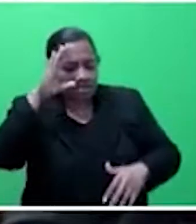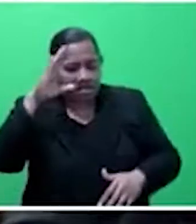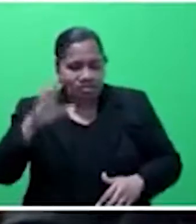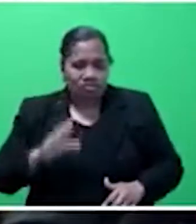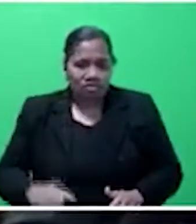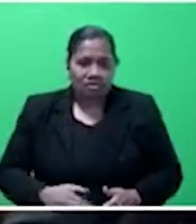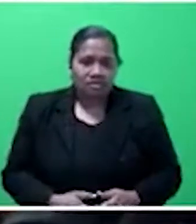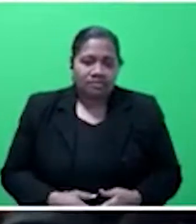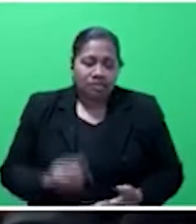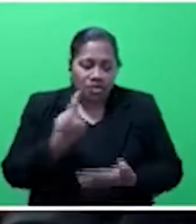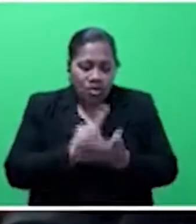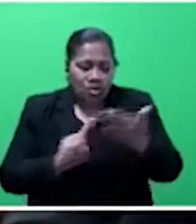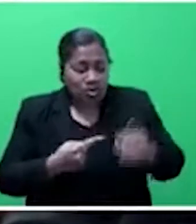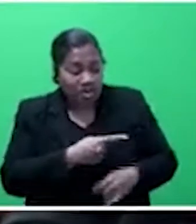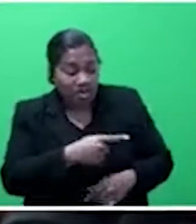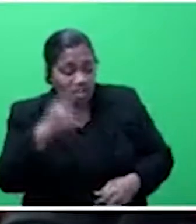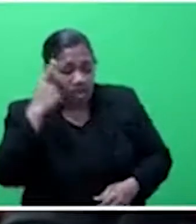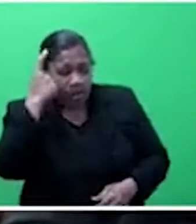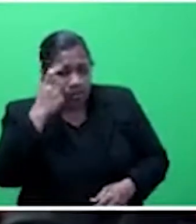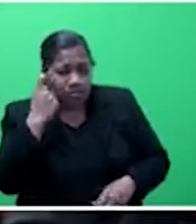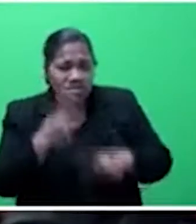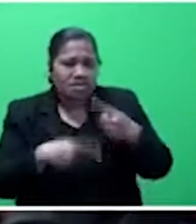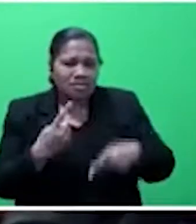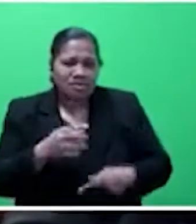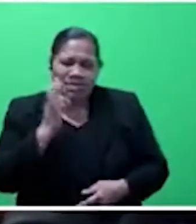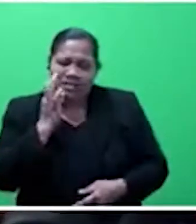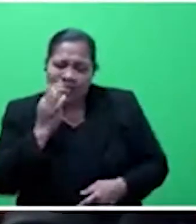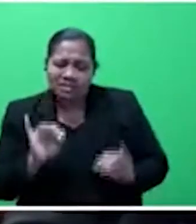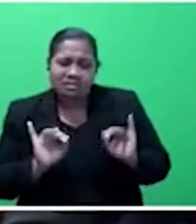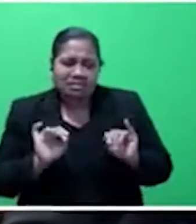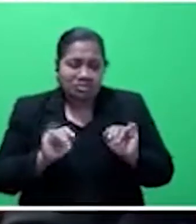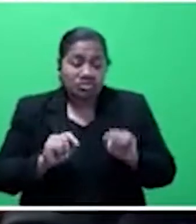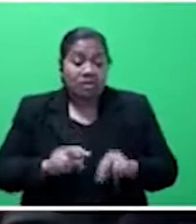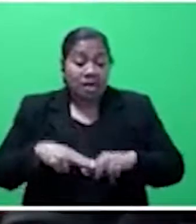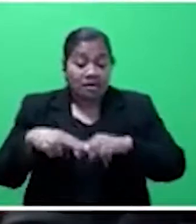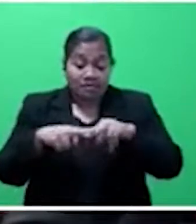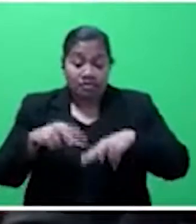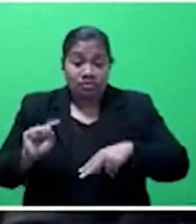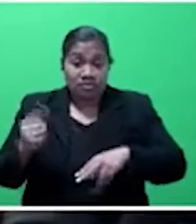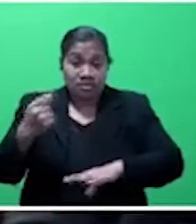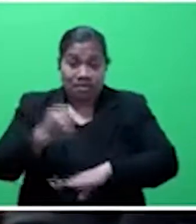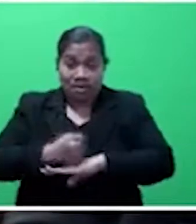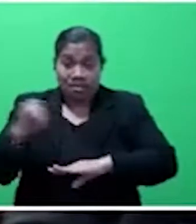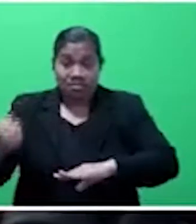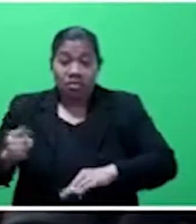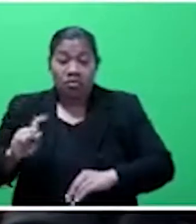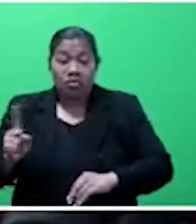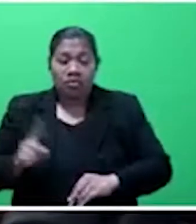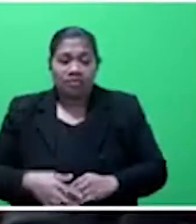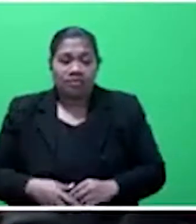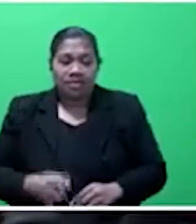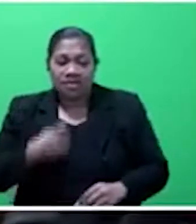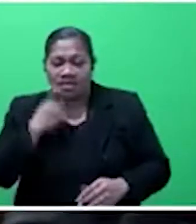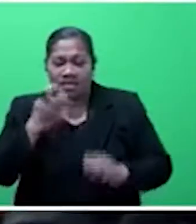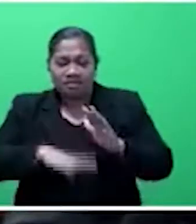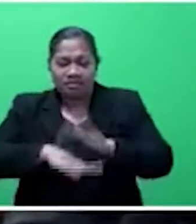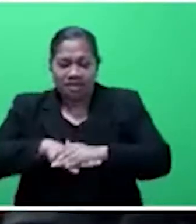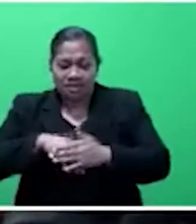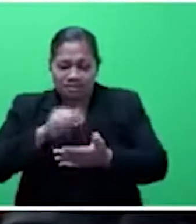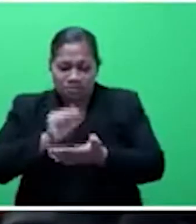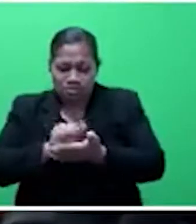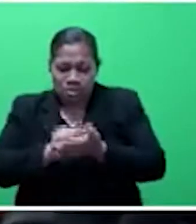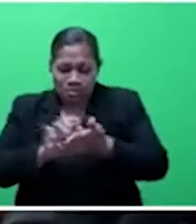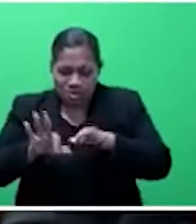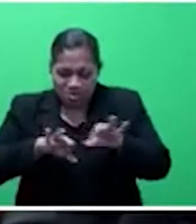only concerned about petty issues, while the FijiFirst Government has carefully crafted this budget for the